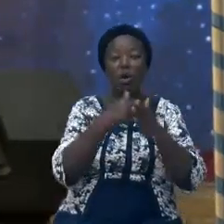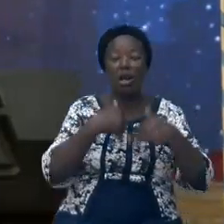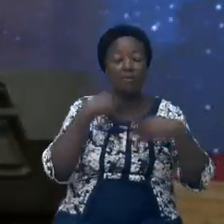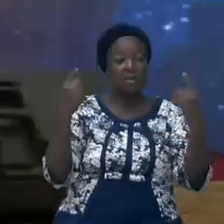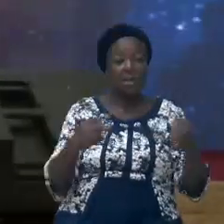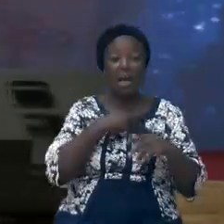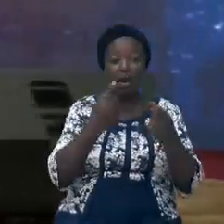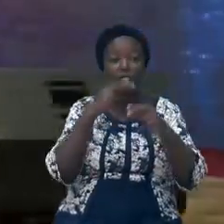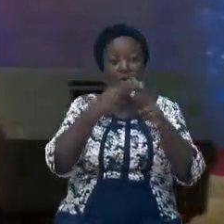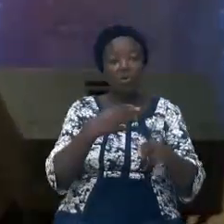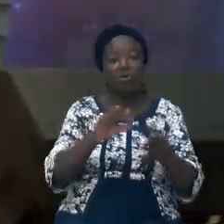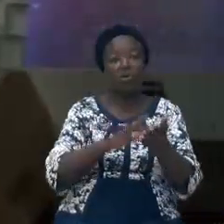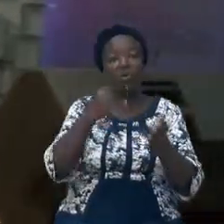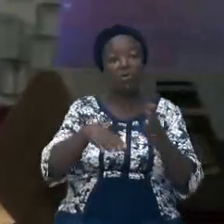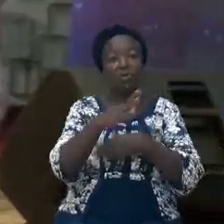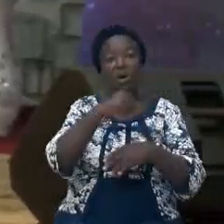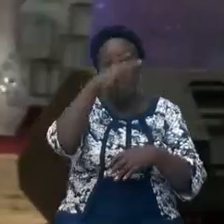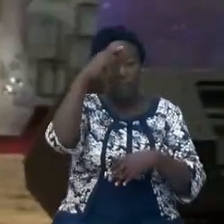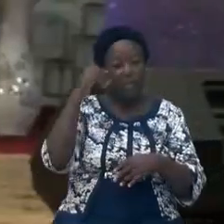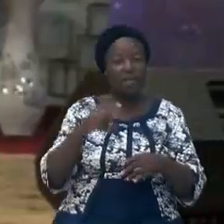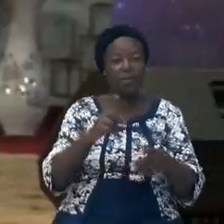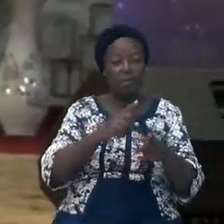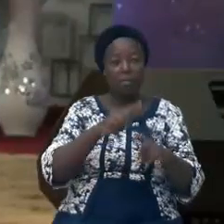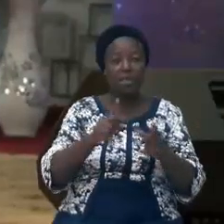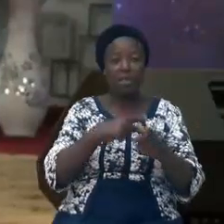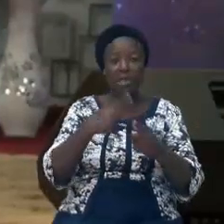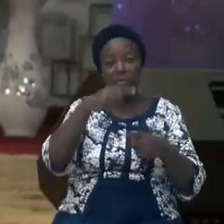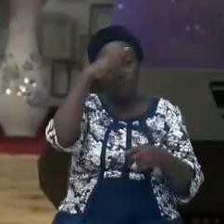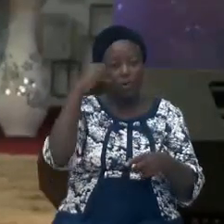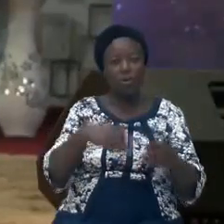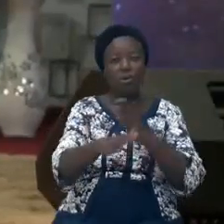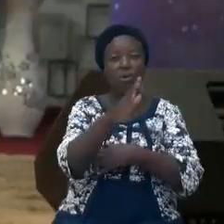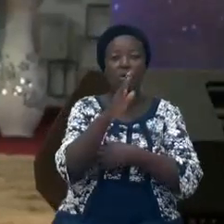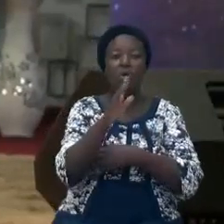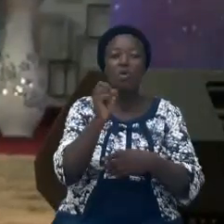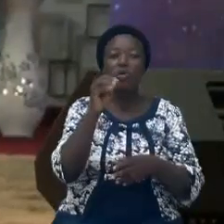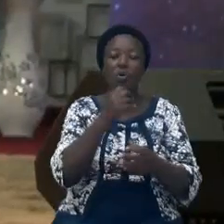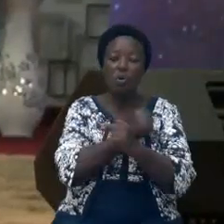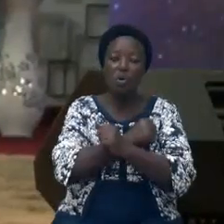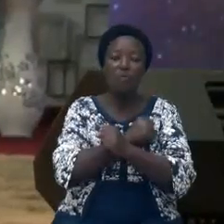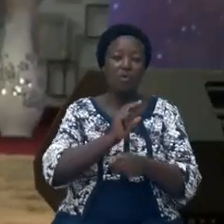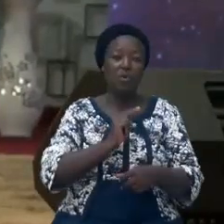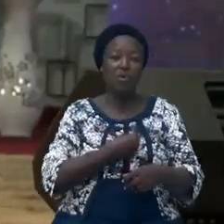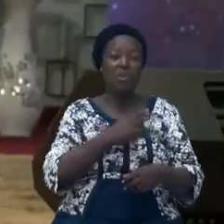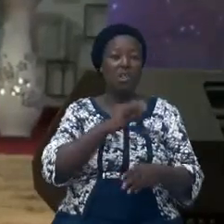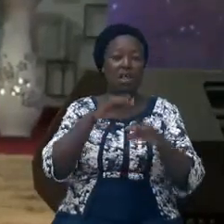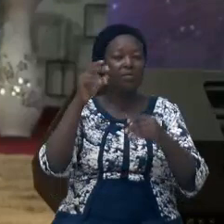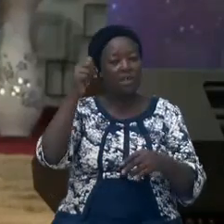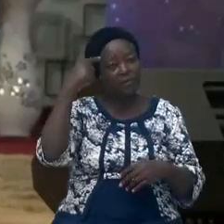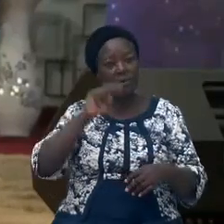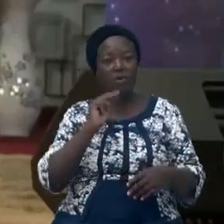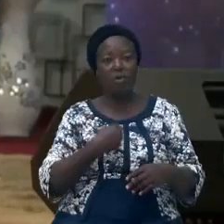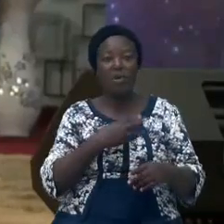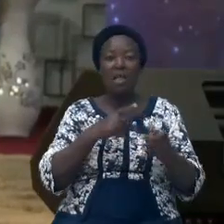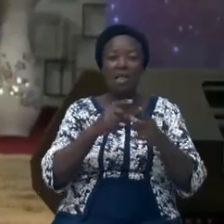come short of the glory of God. But then, because God so loved us, he gave